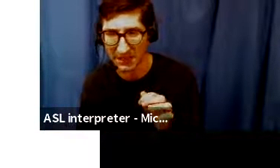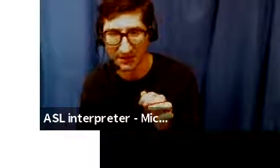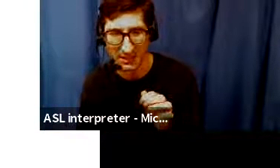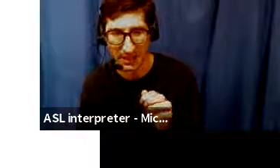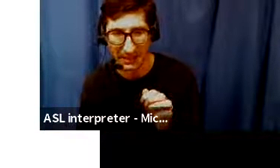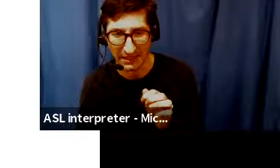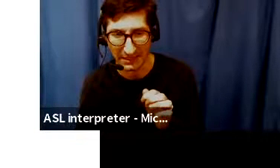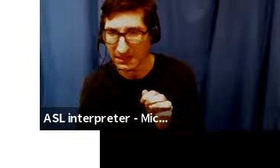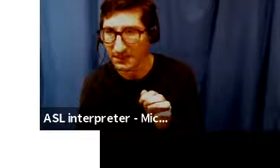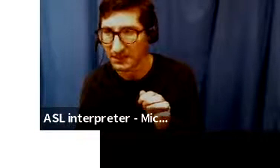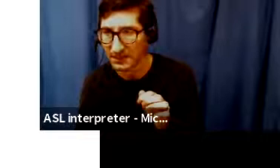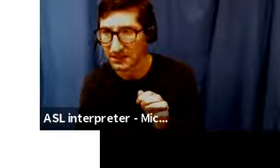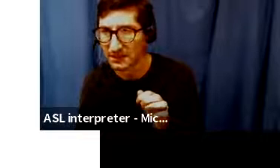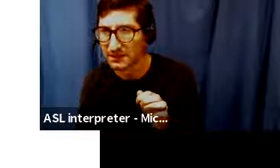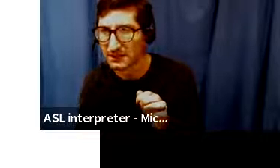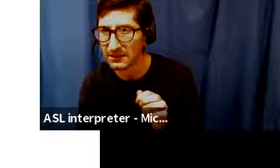just waiting for the spotlight.